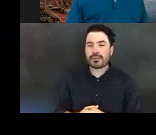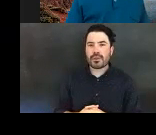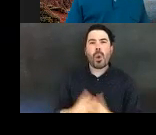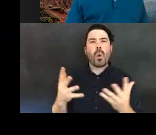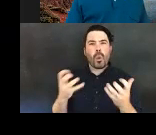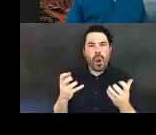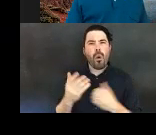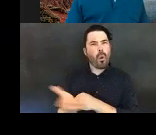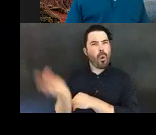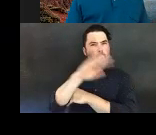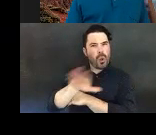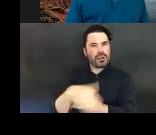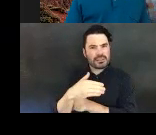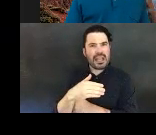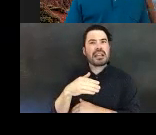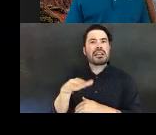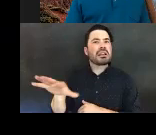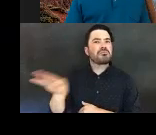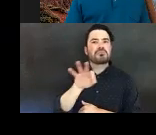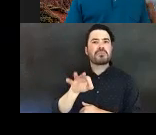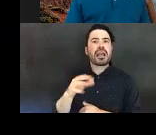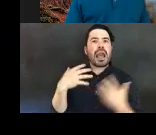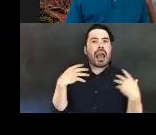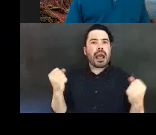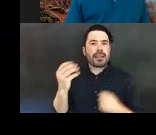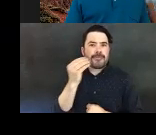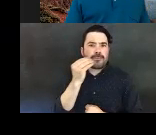food at work. Next slide.